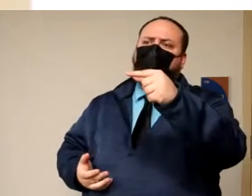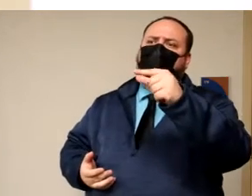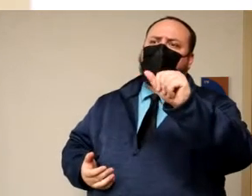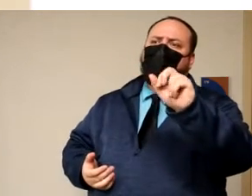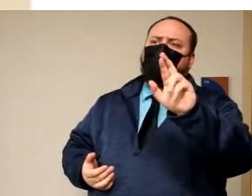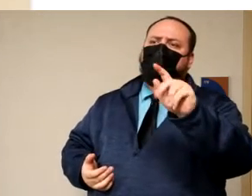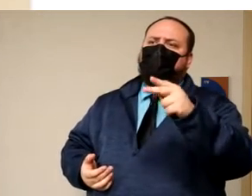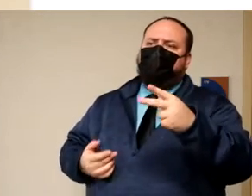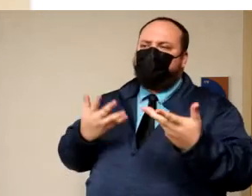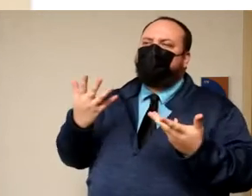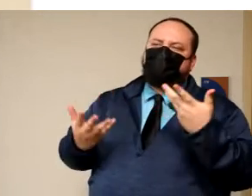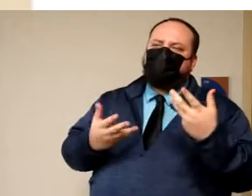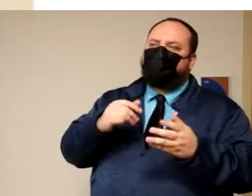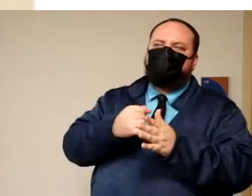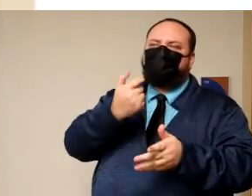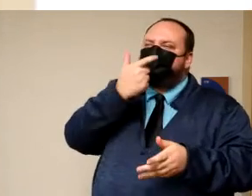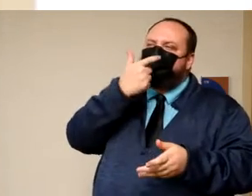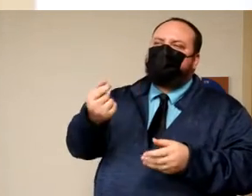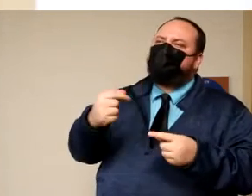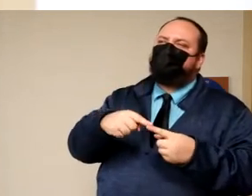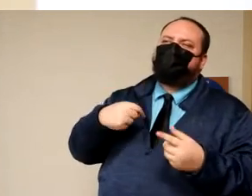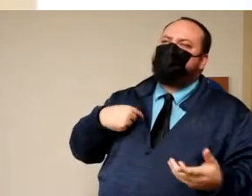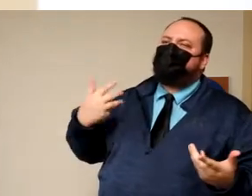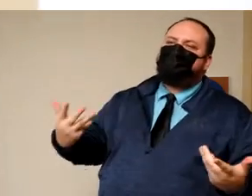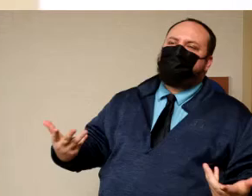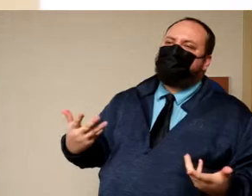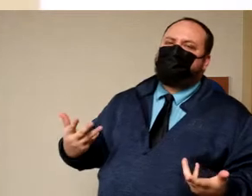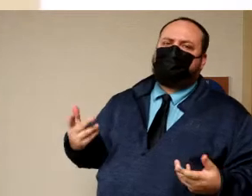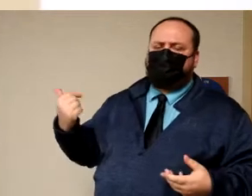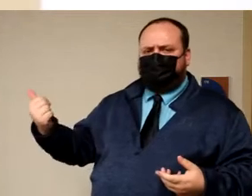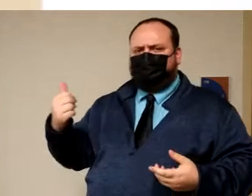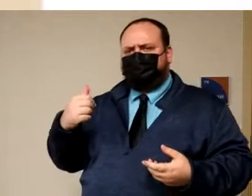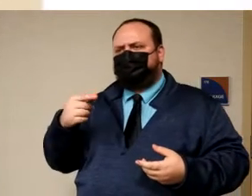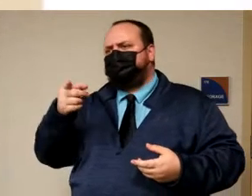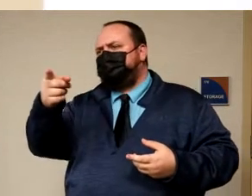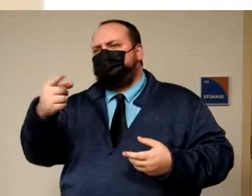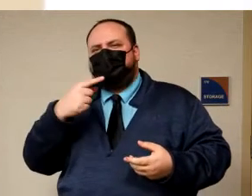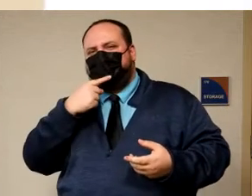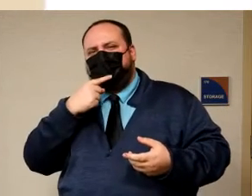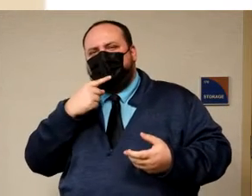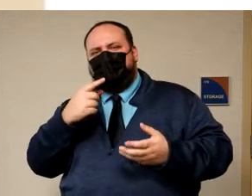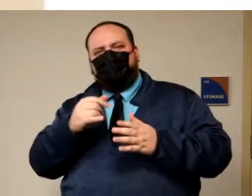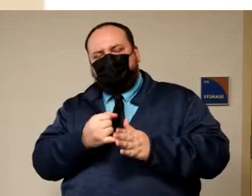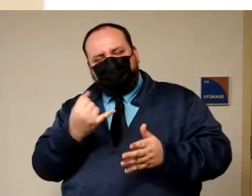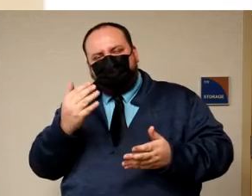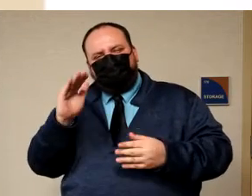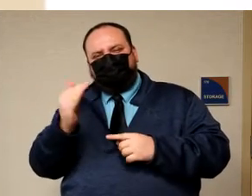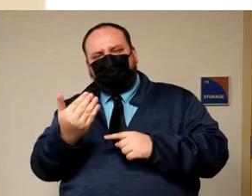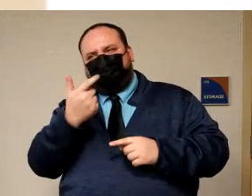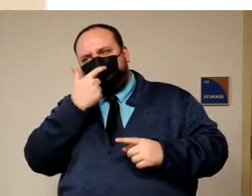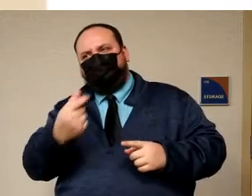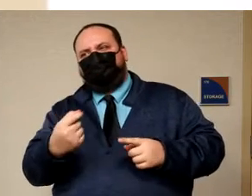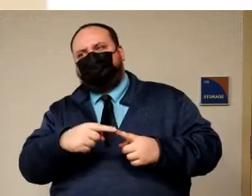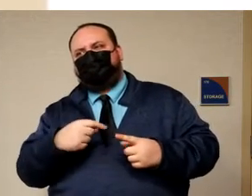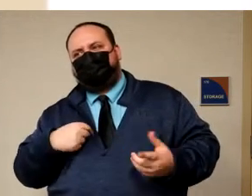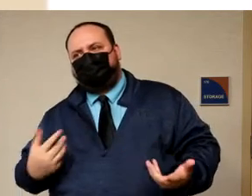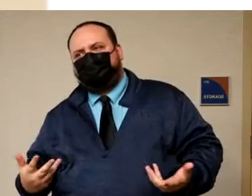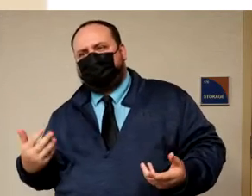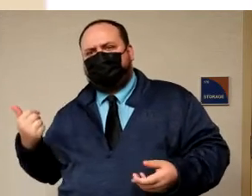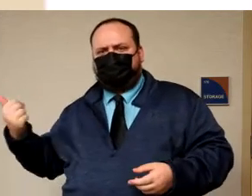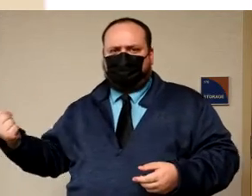just interesting to me. Yeah, we can definitely look into and make sure Something of interest to me. that,